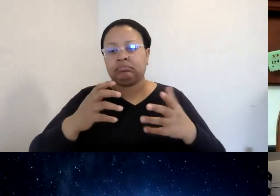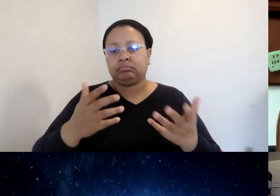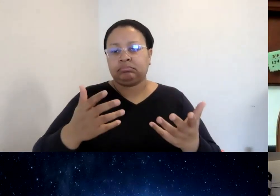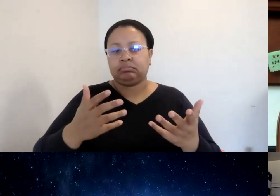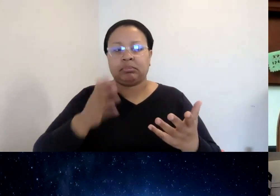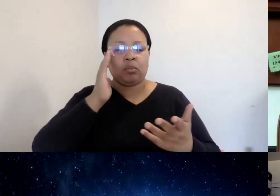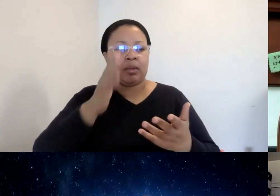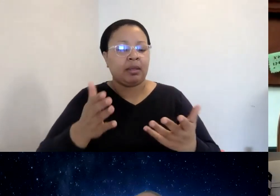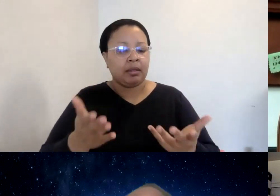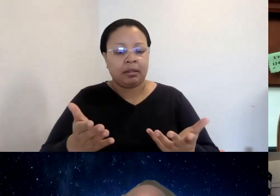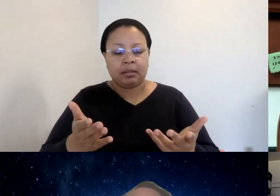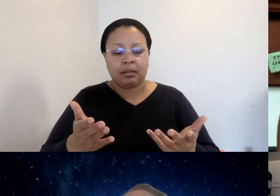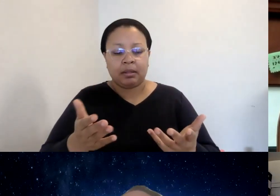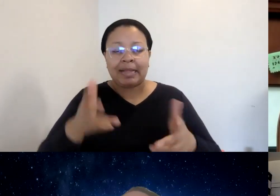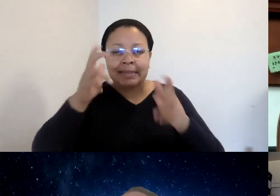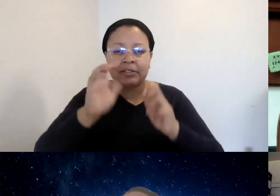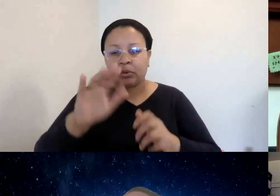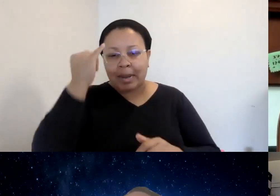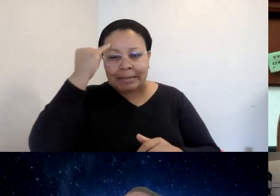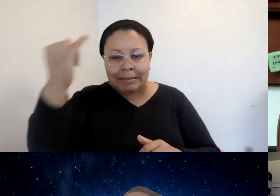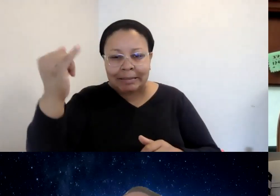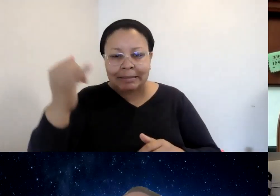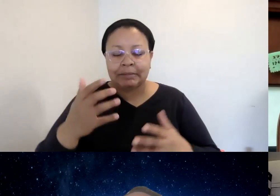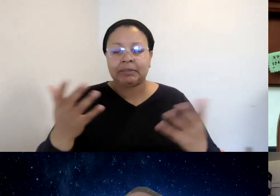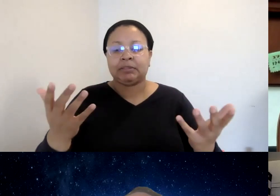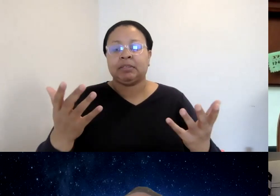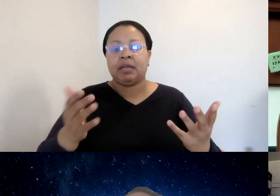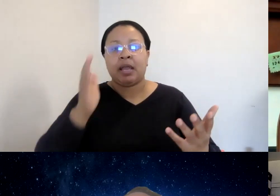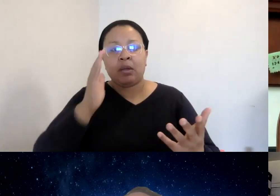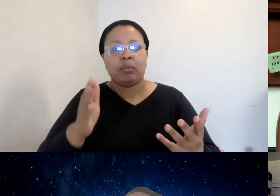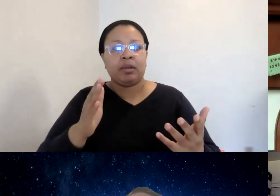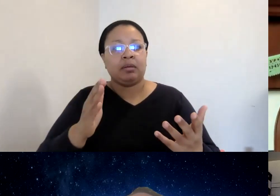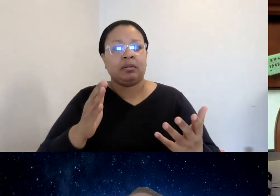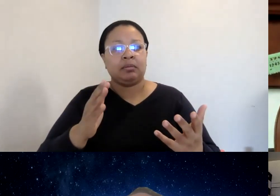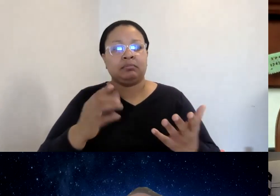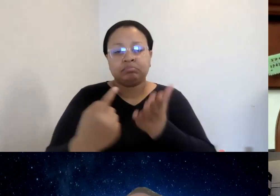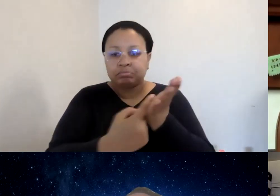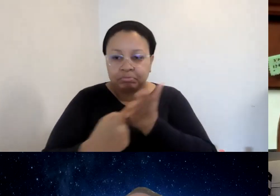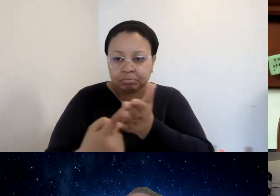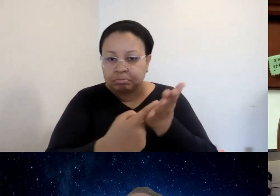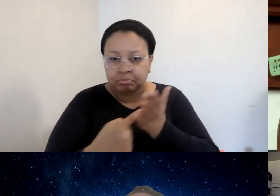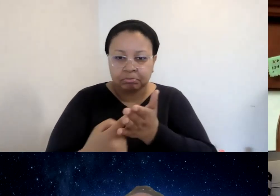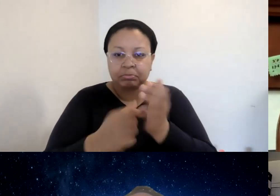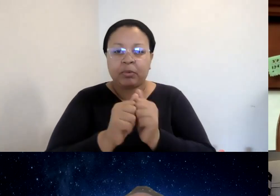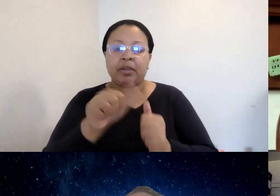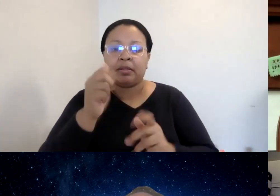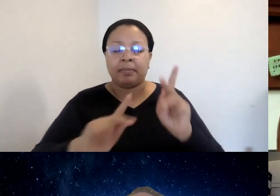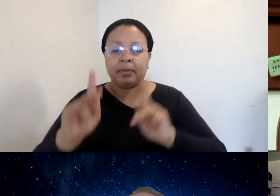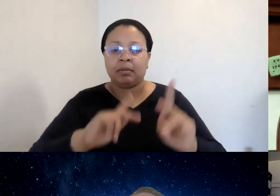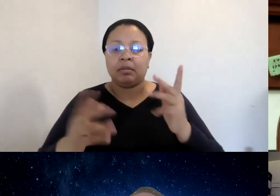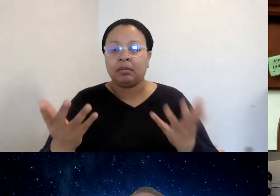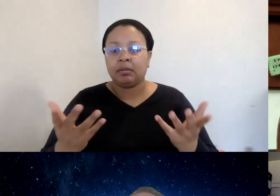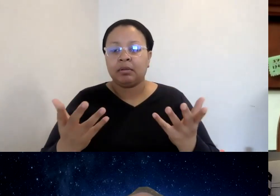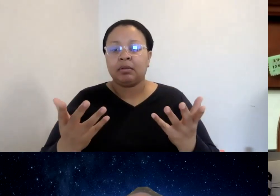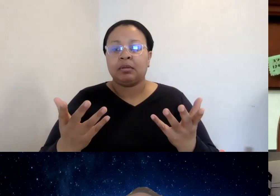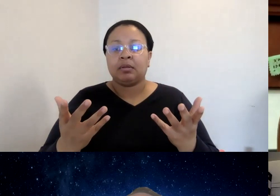be responsive to your ideas, and collaborating with these individuals. When you build